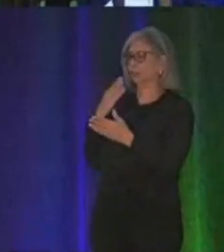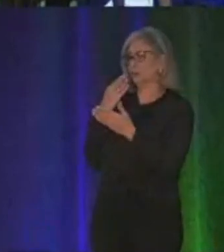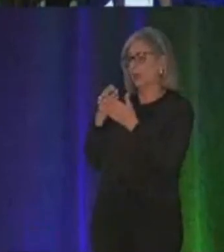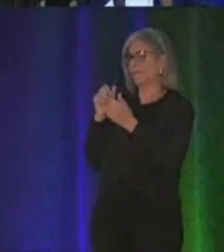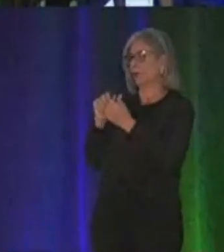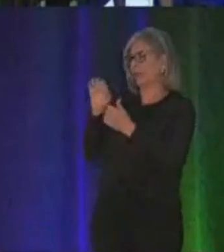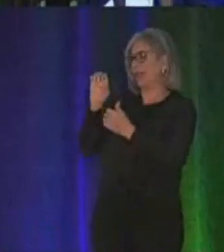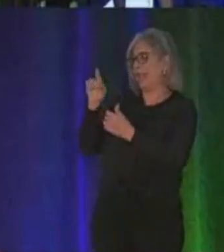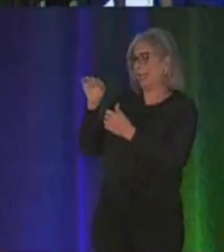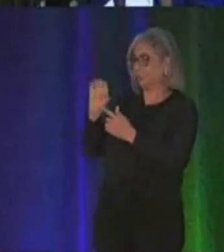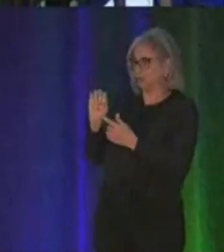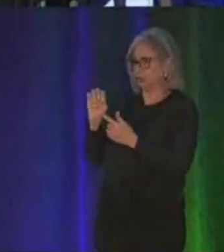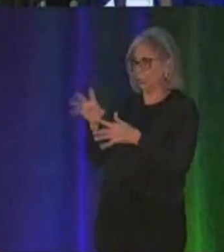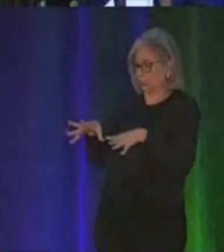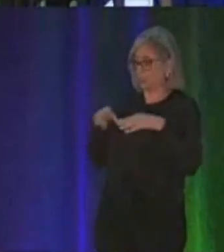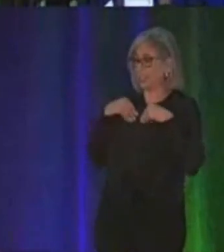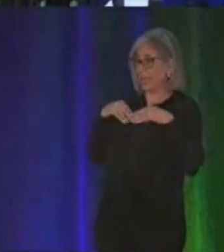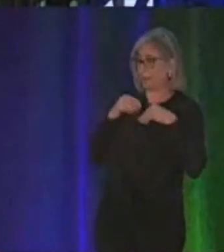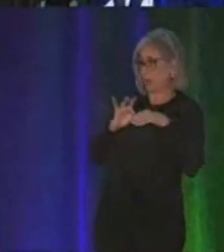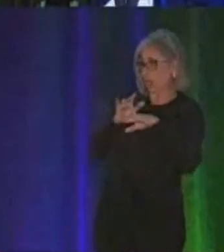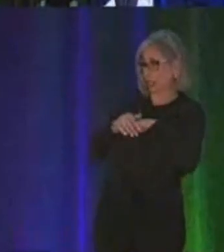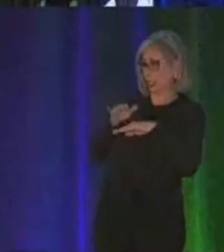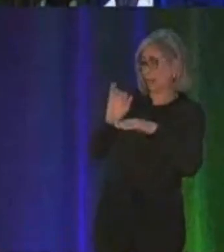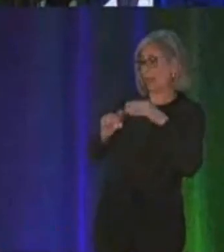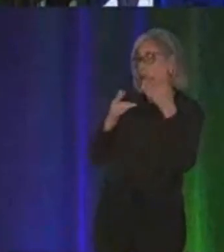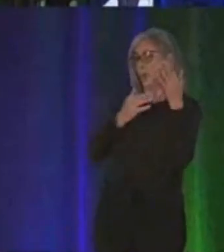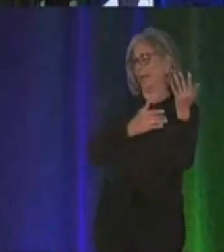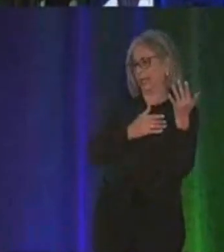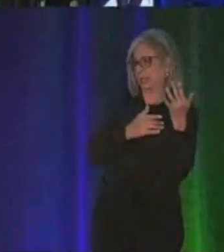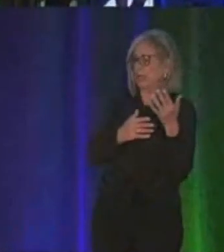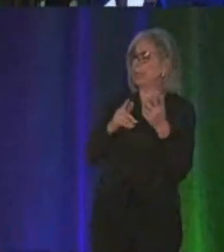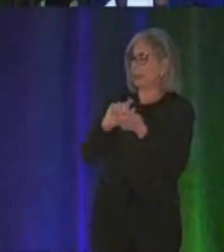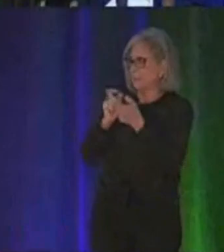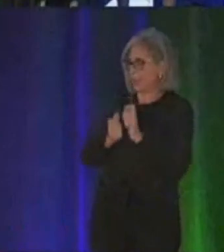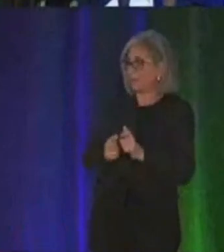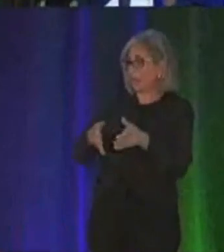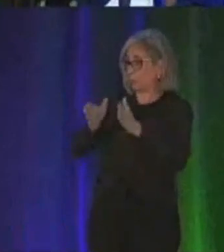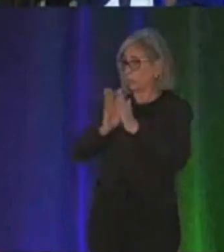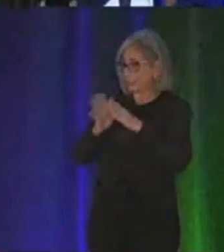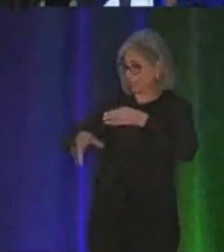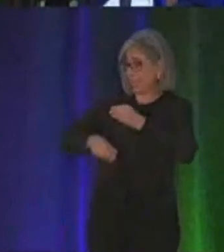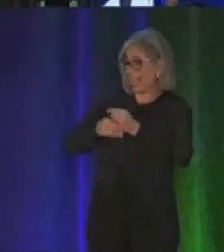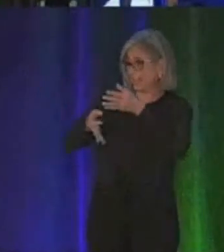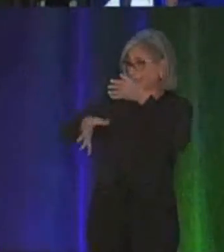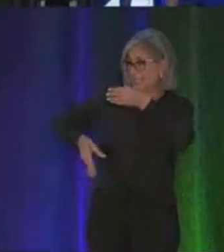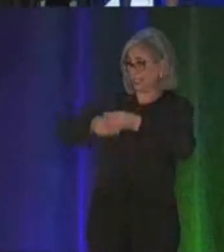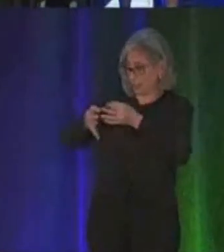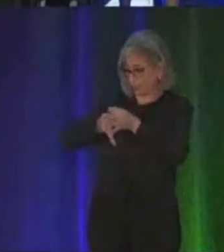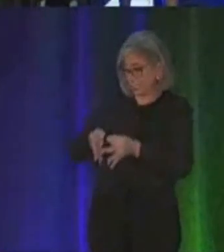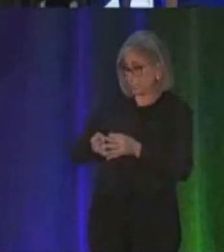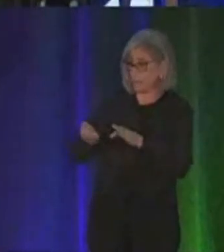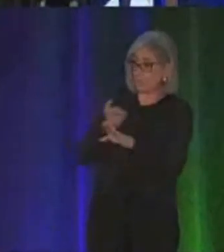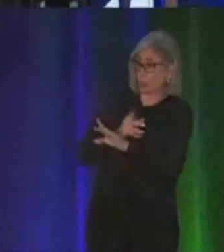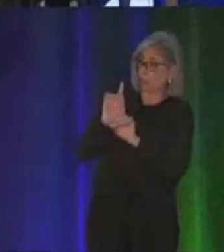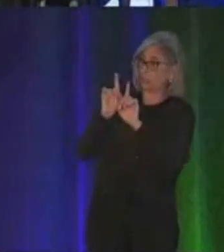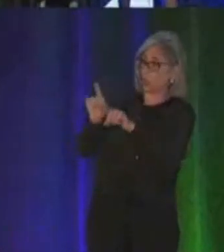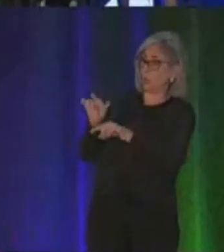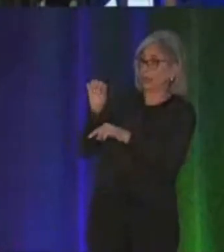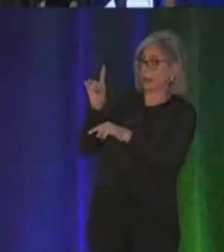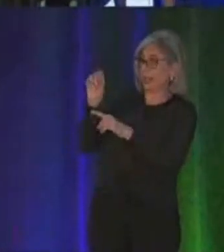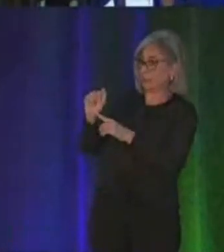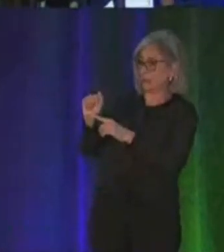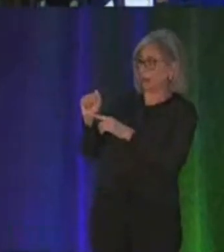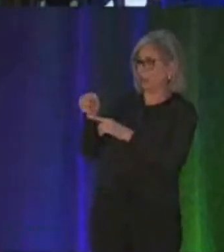can kind of intercept some of these things early. You kind of get better performance. It can also modify the request and add additional details before it goes to the Lambda function in the